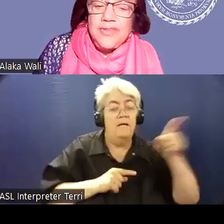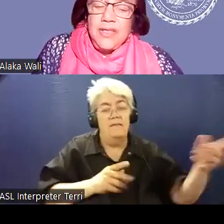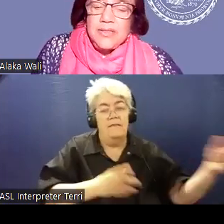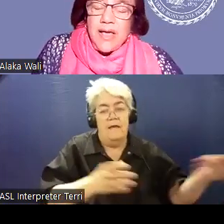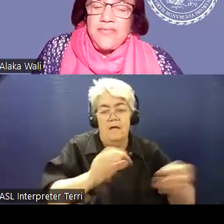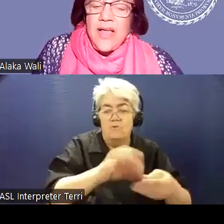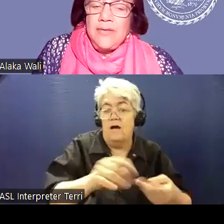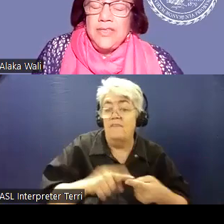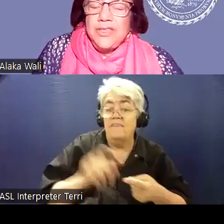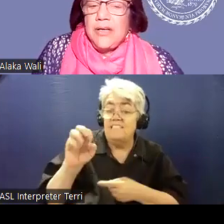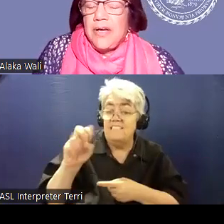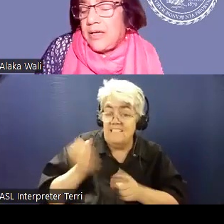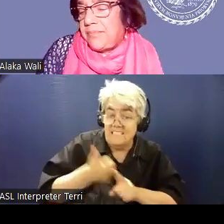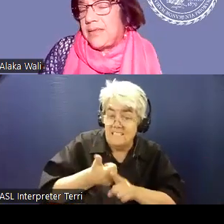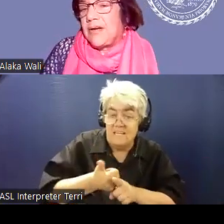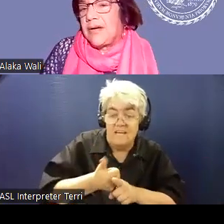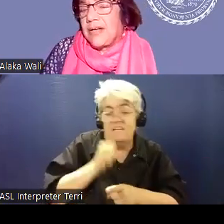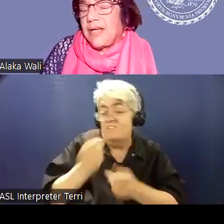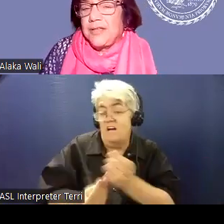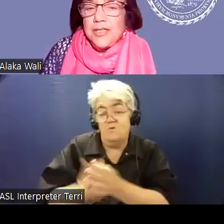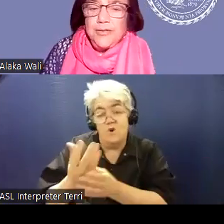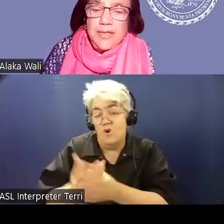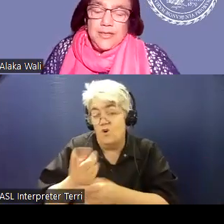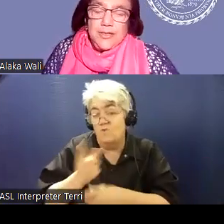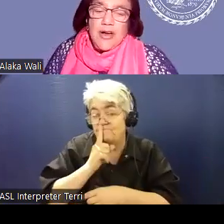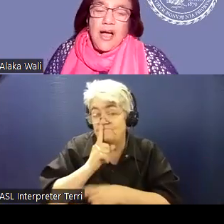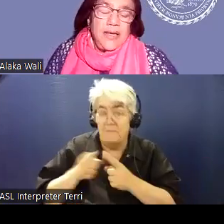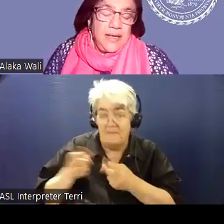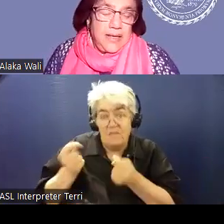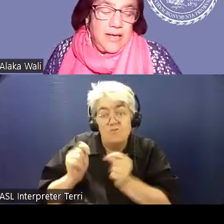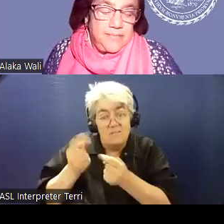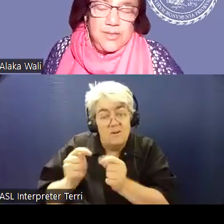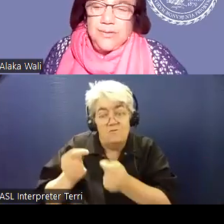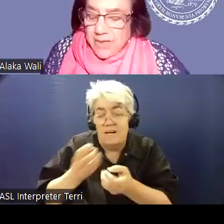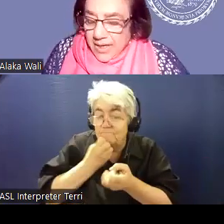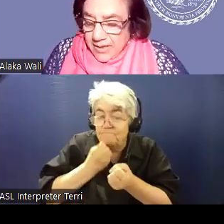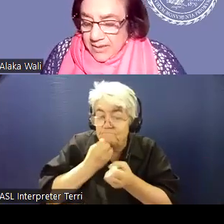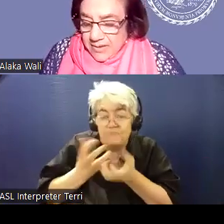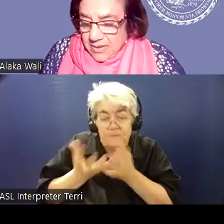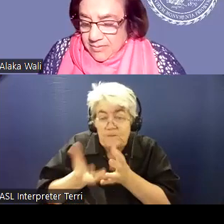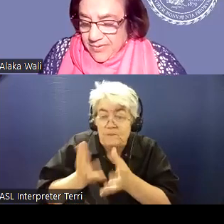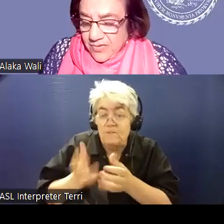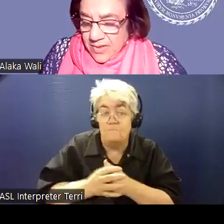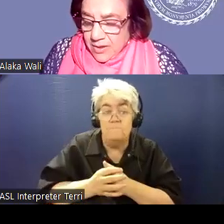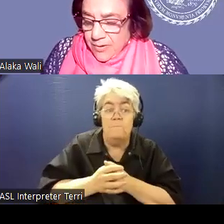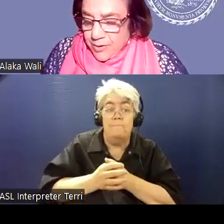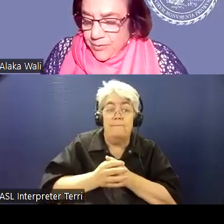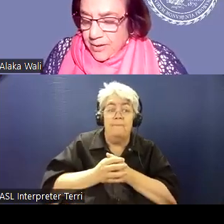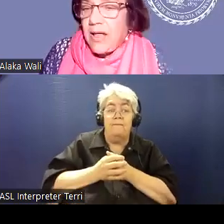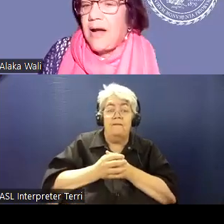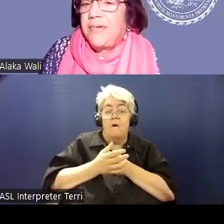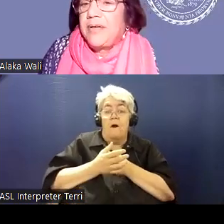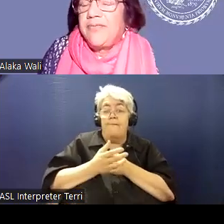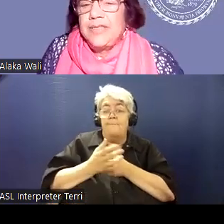the seeds have not regenerated, but they're continuing to try to do that. And we're